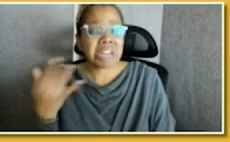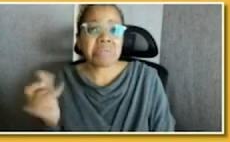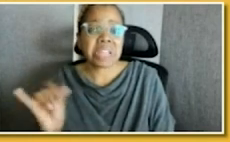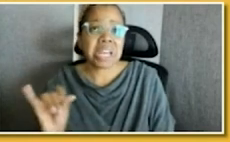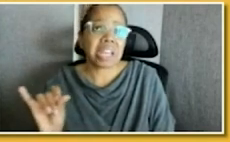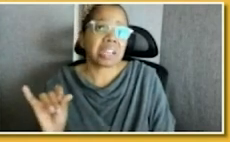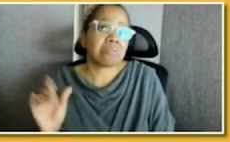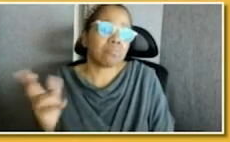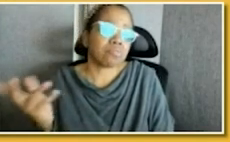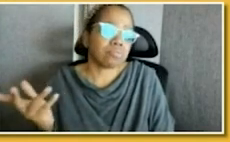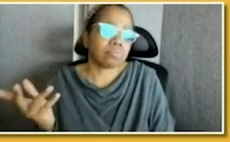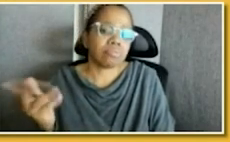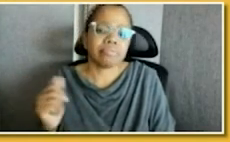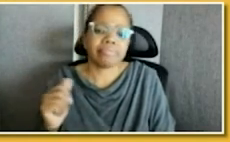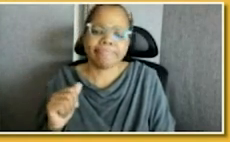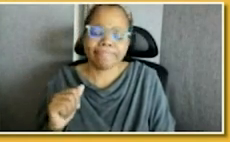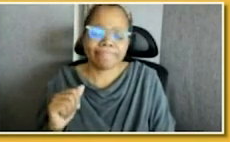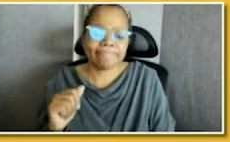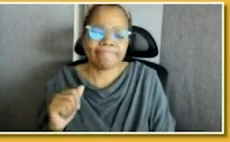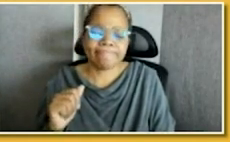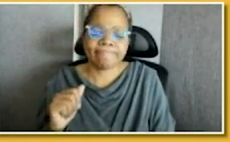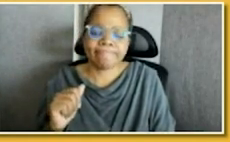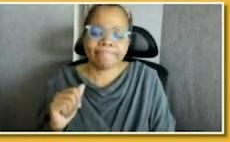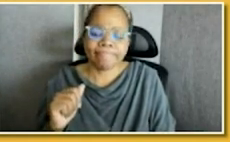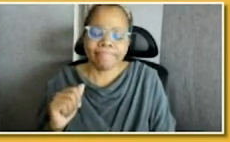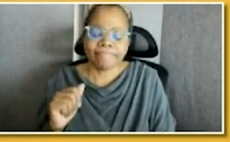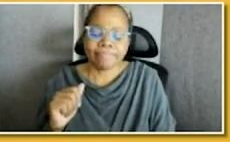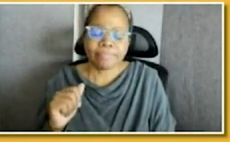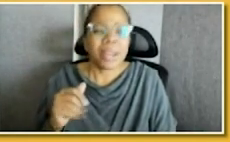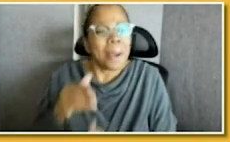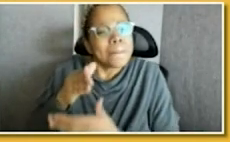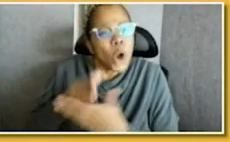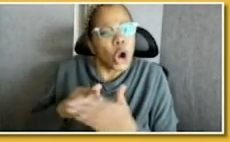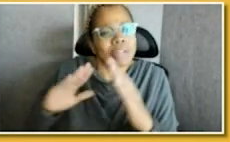really that part of the community that beyond